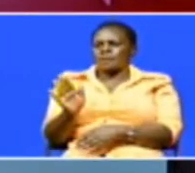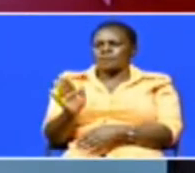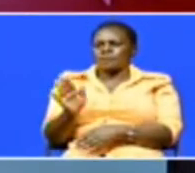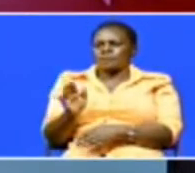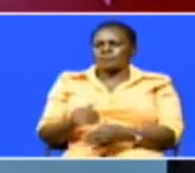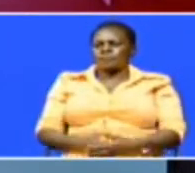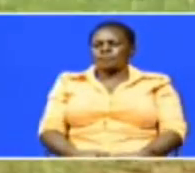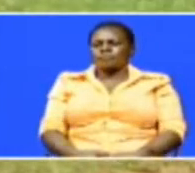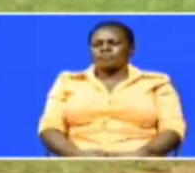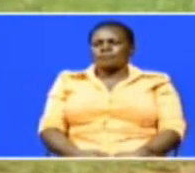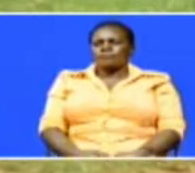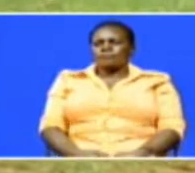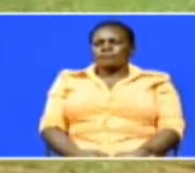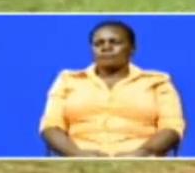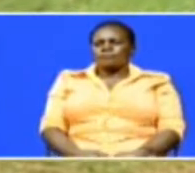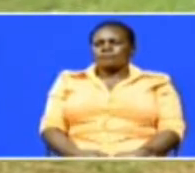Lusige with more.